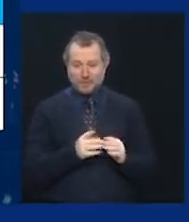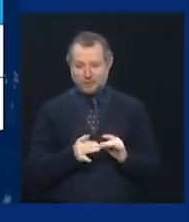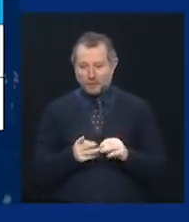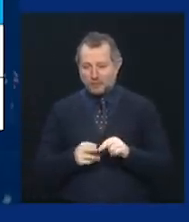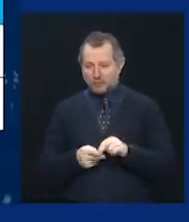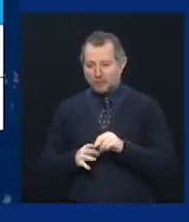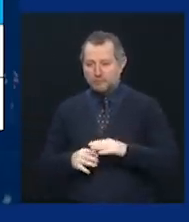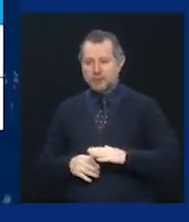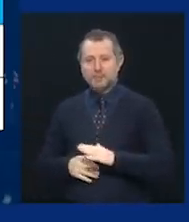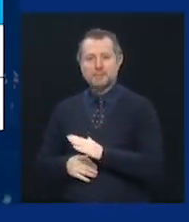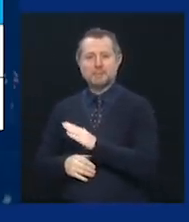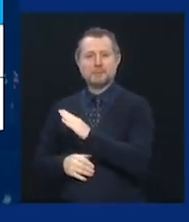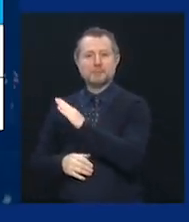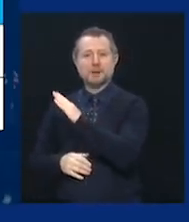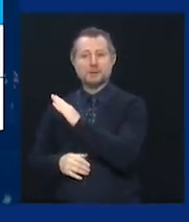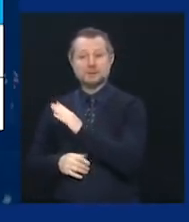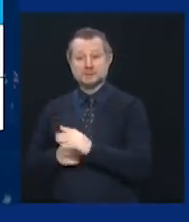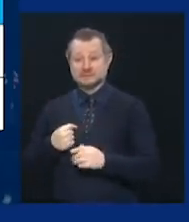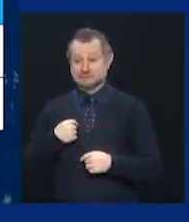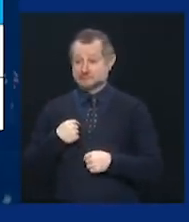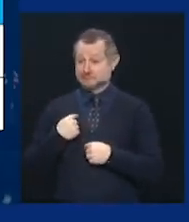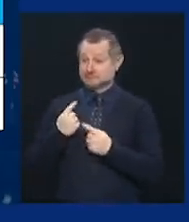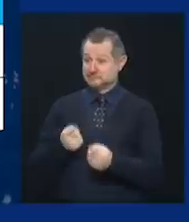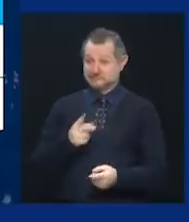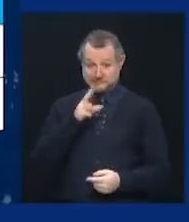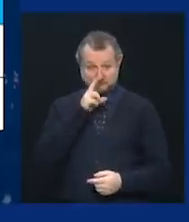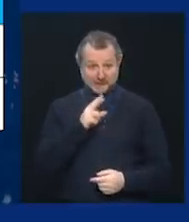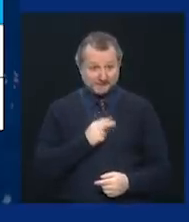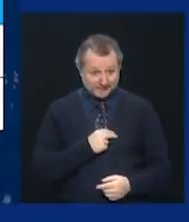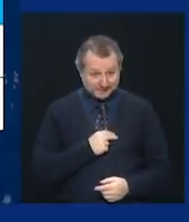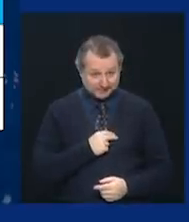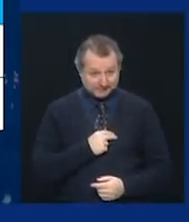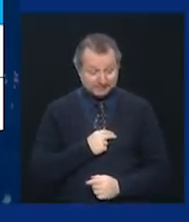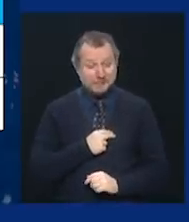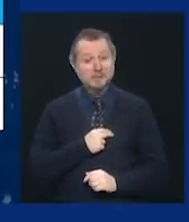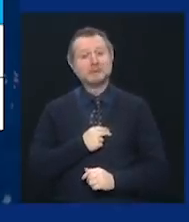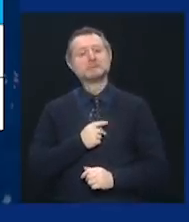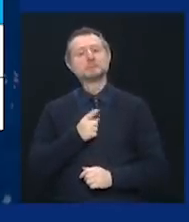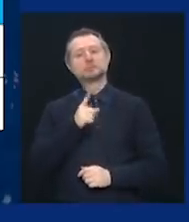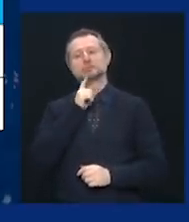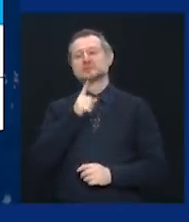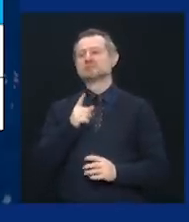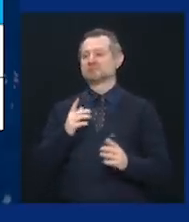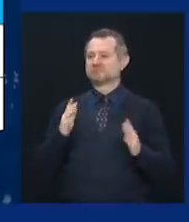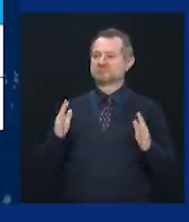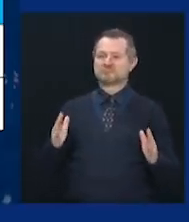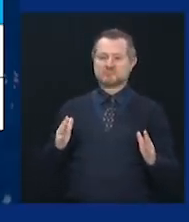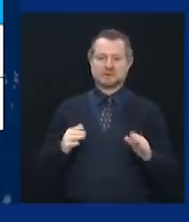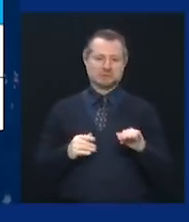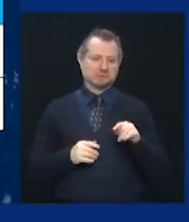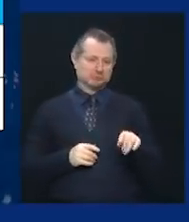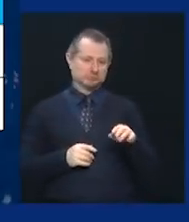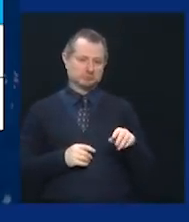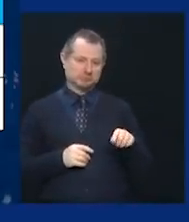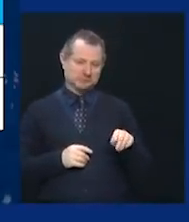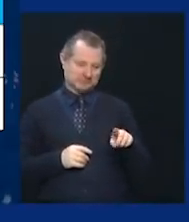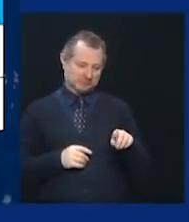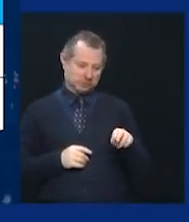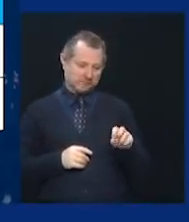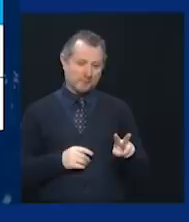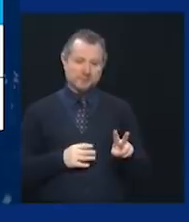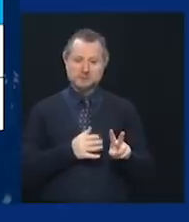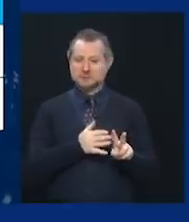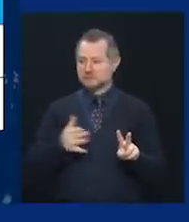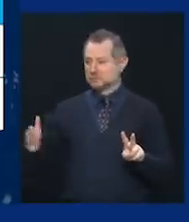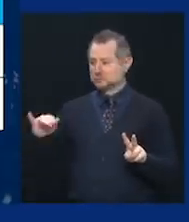you look since Thanksgiving, which really triggers the holiday season, right? That triggered the 37 days I